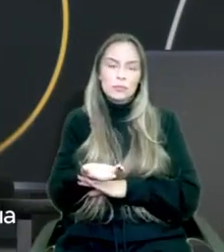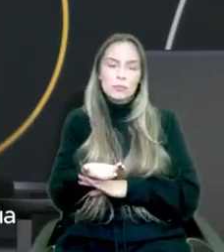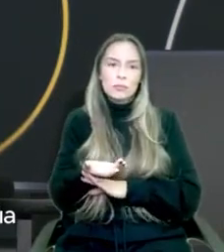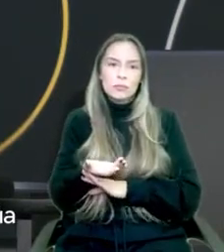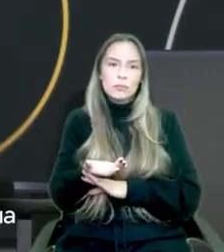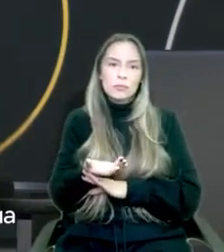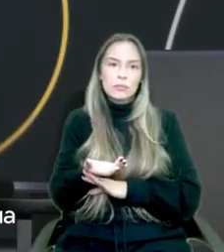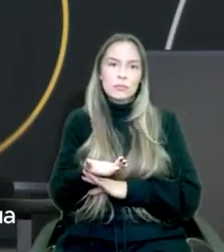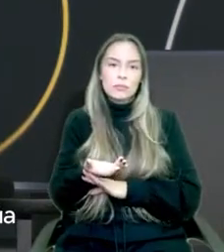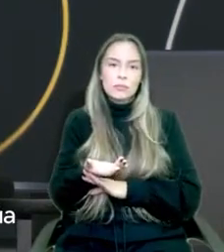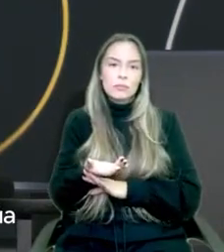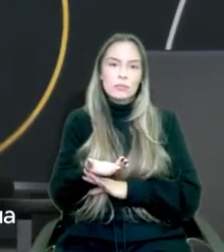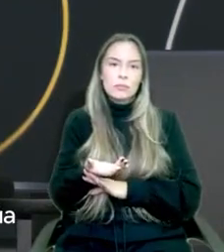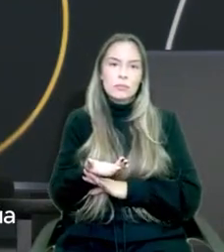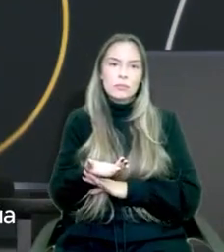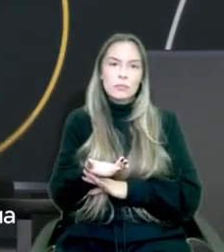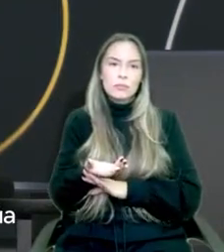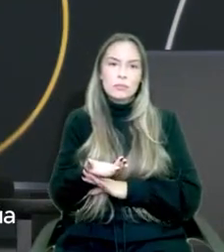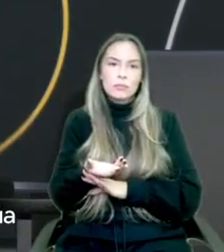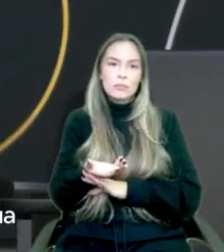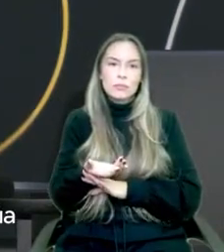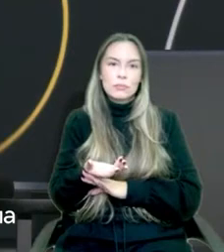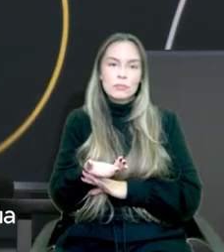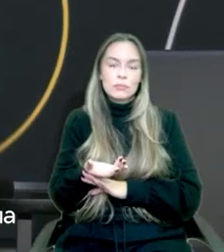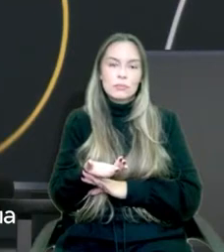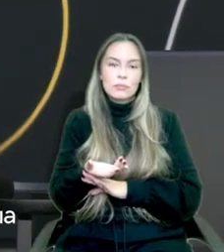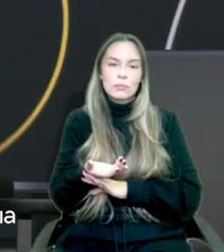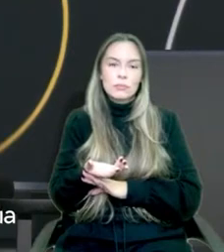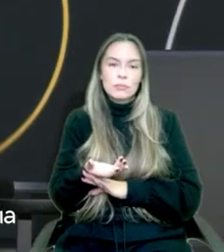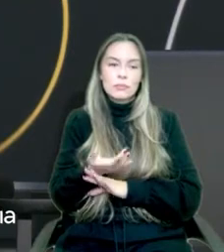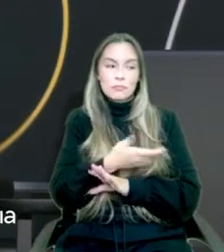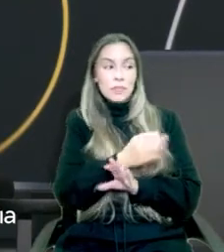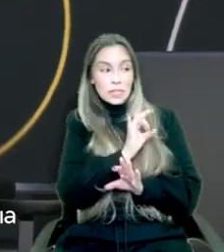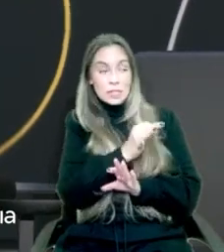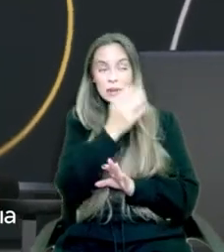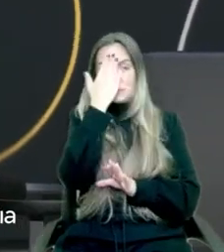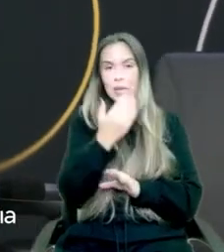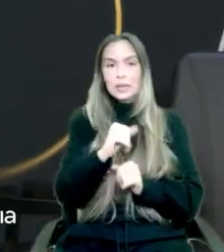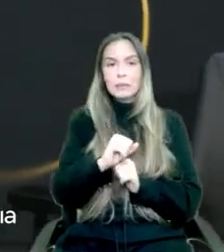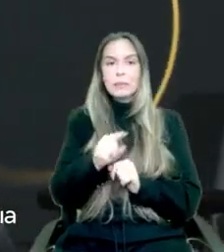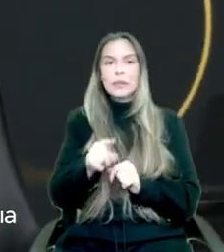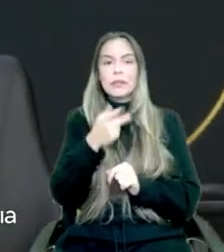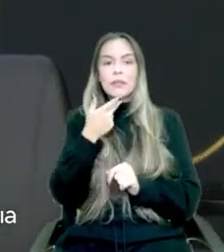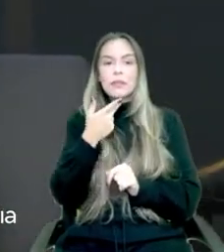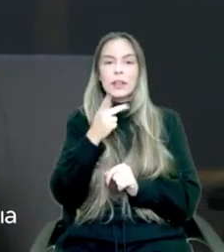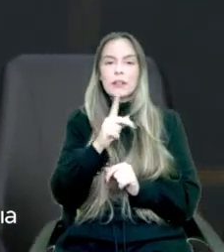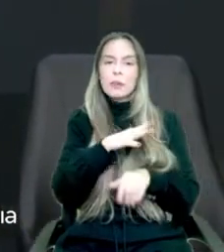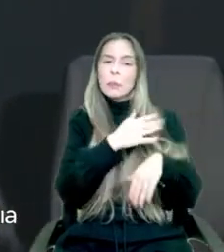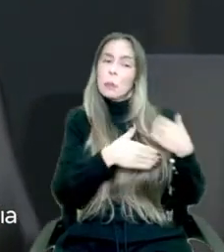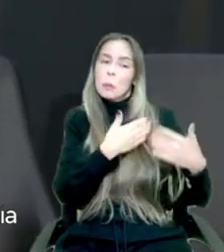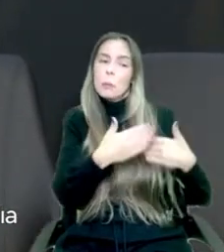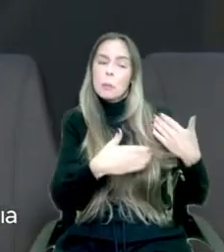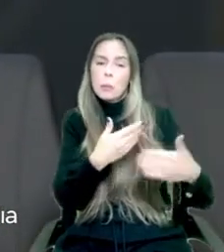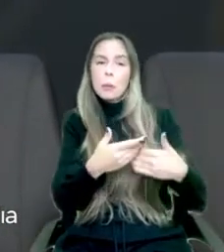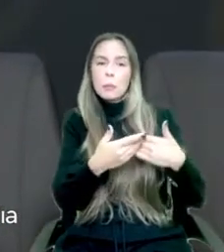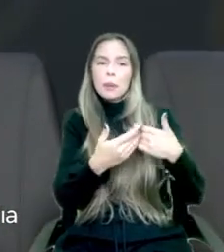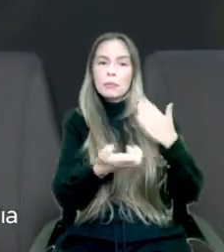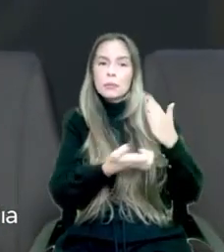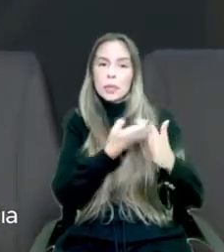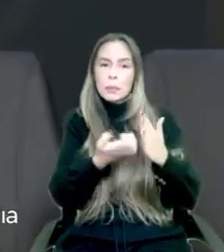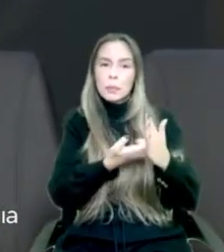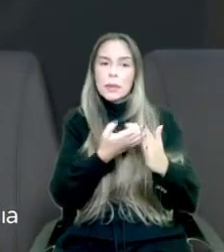Thank you. So that's been going on for a little while, and organizations have found all sorts of